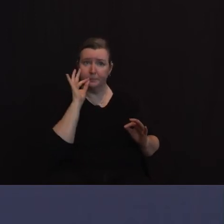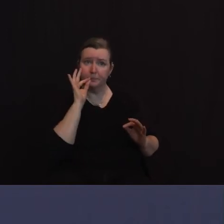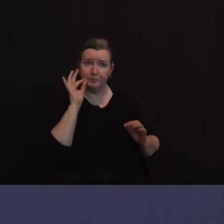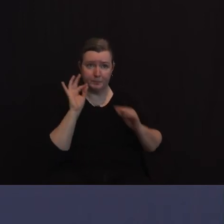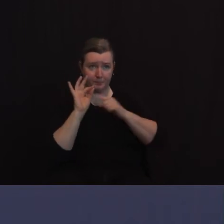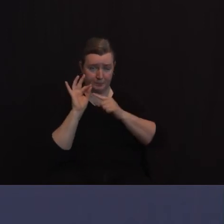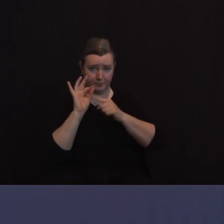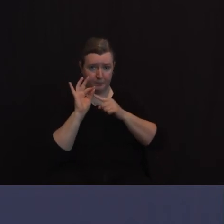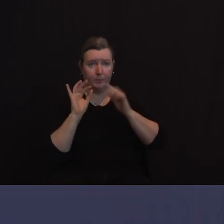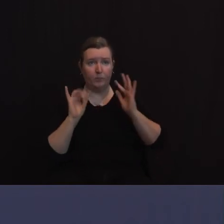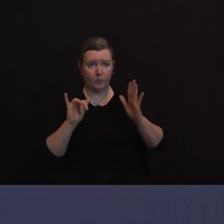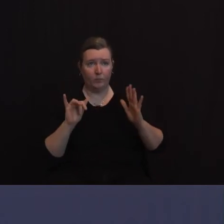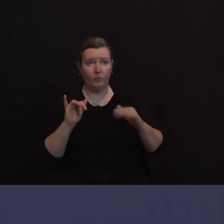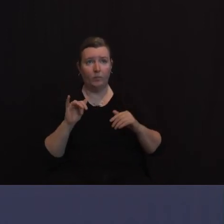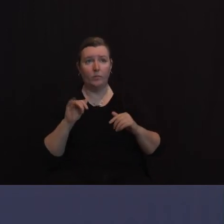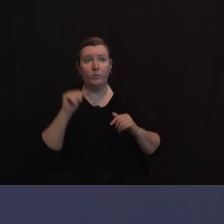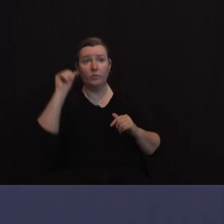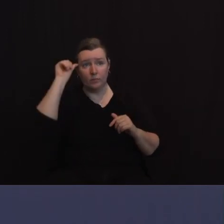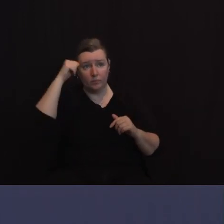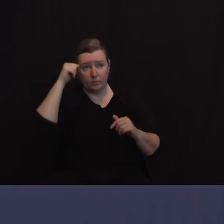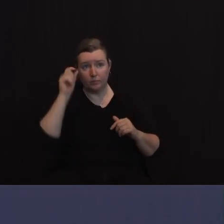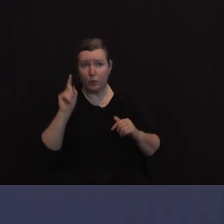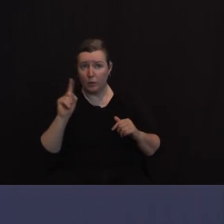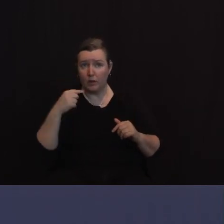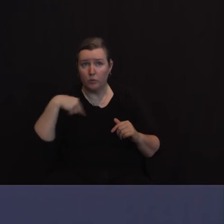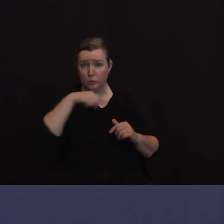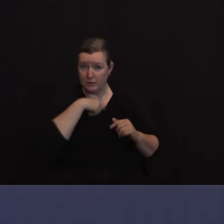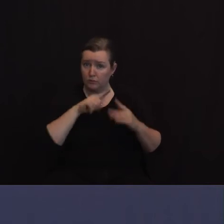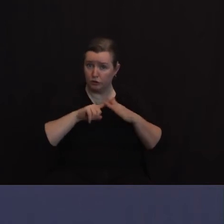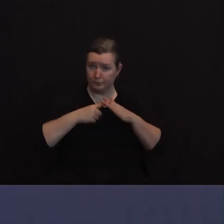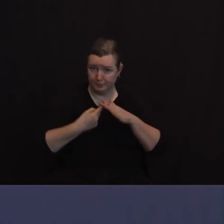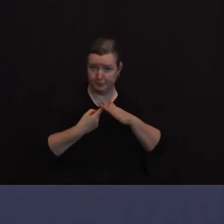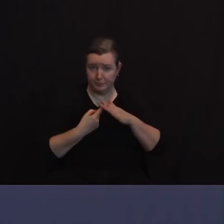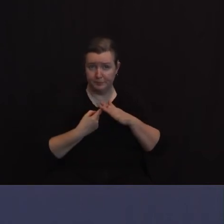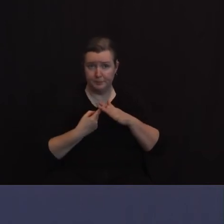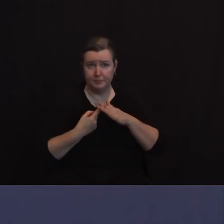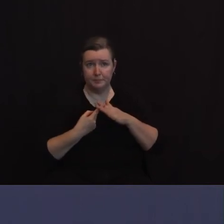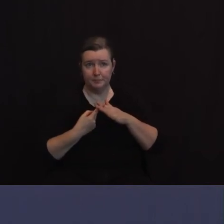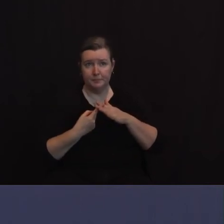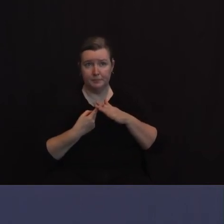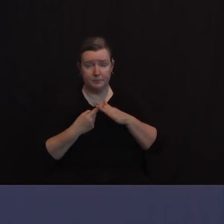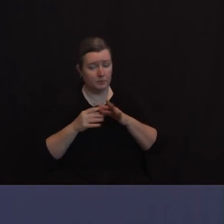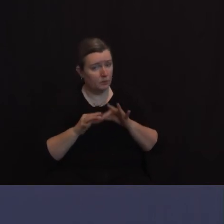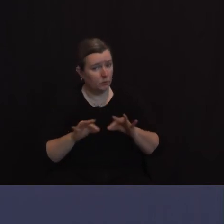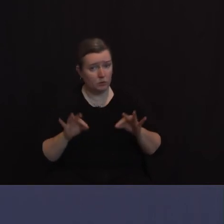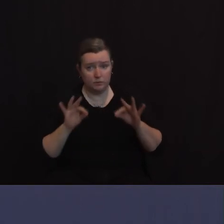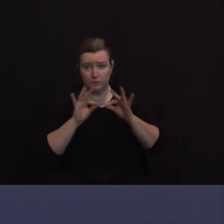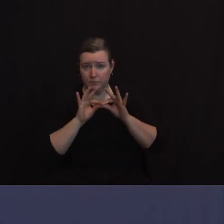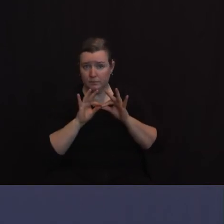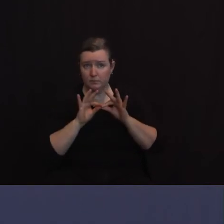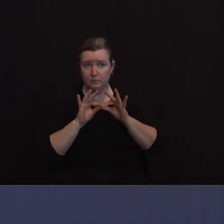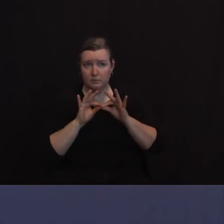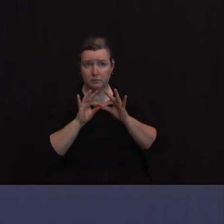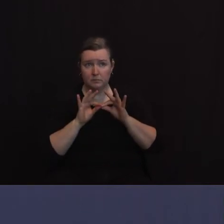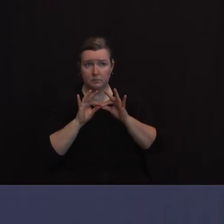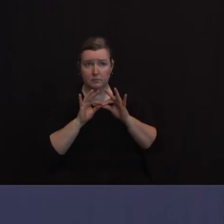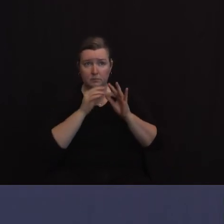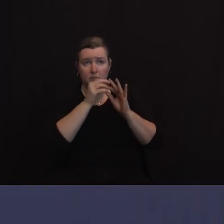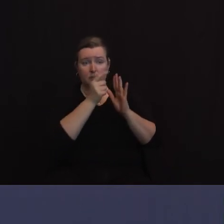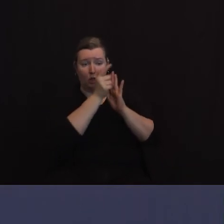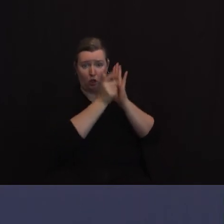Remember where we started, and I think that's an important point here. We had wholly unfair laws that